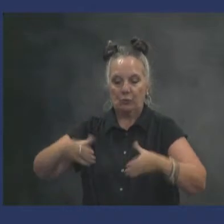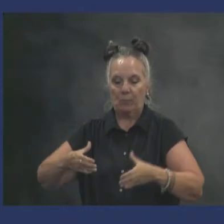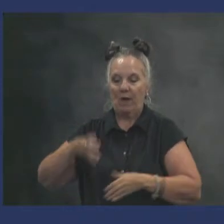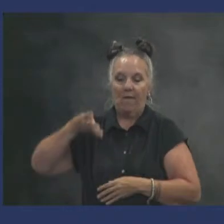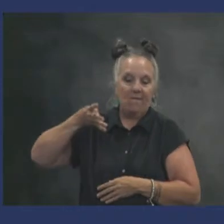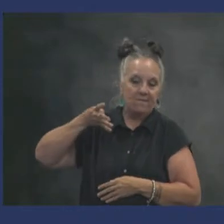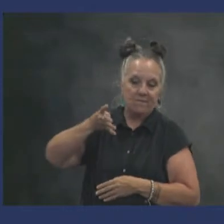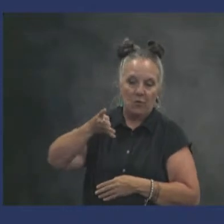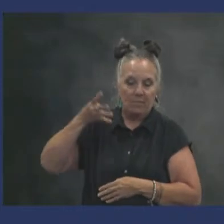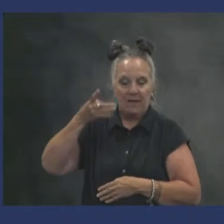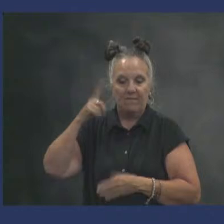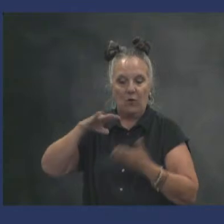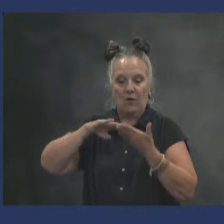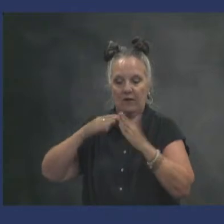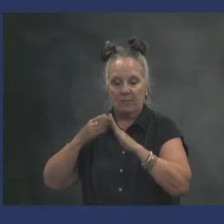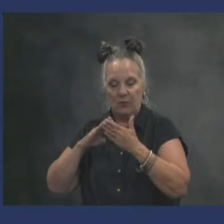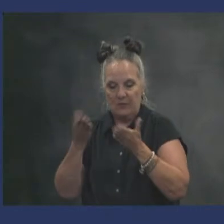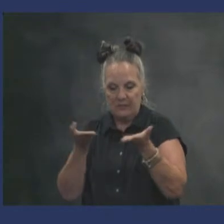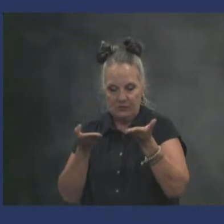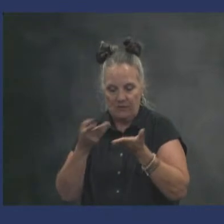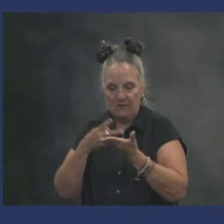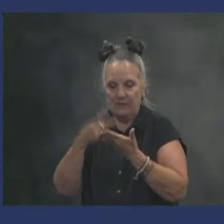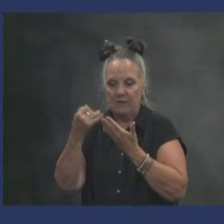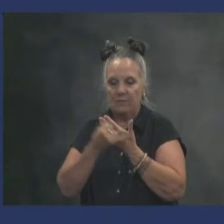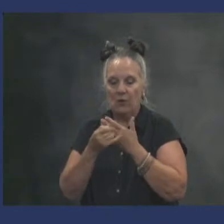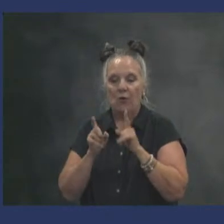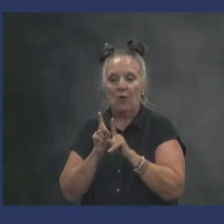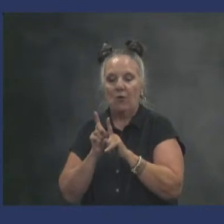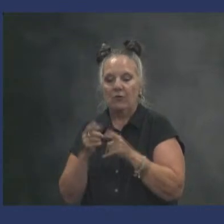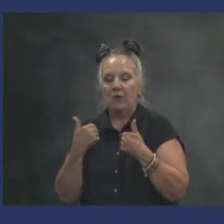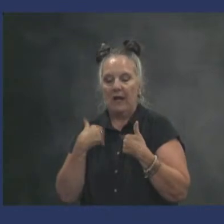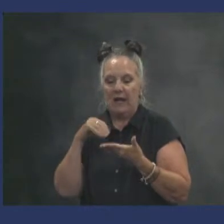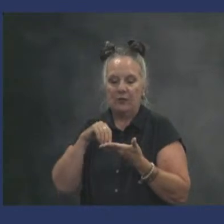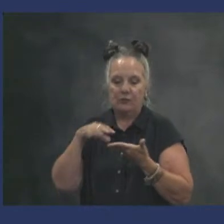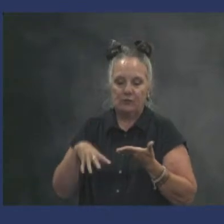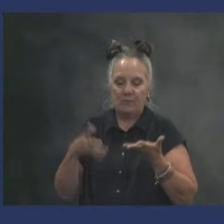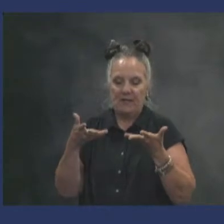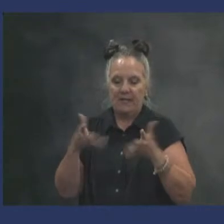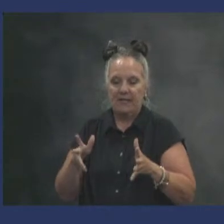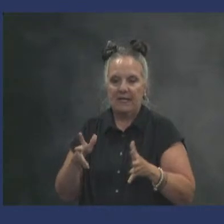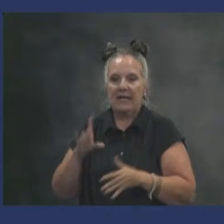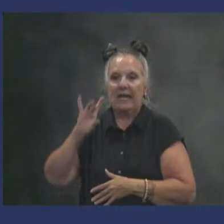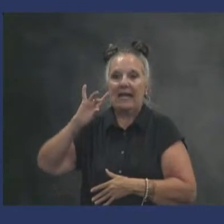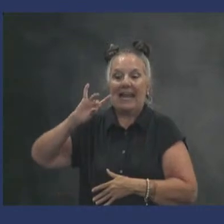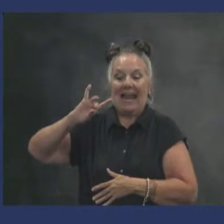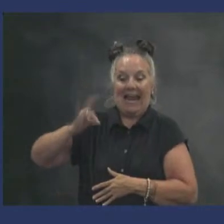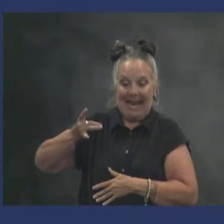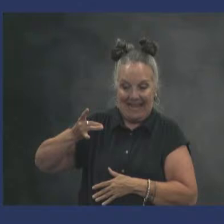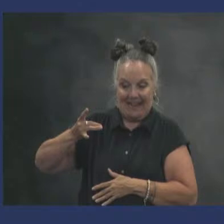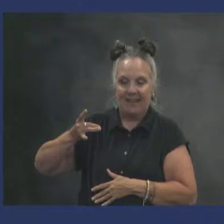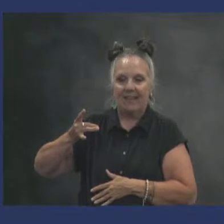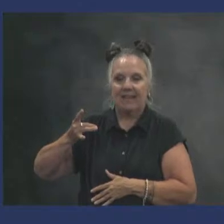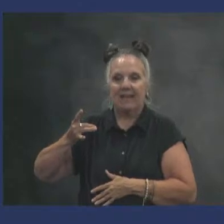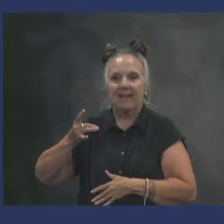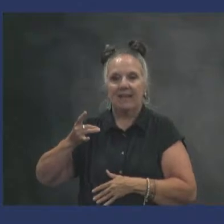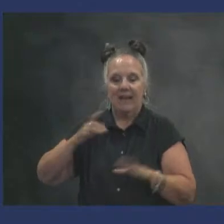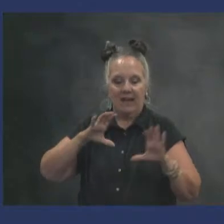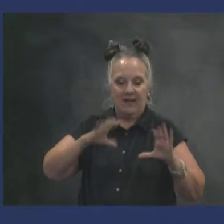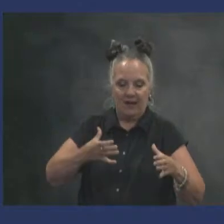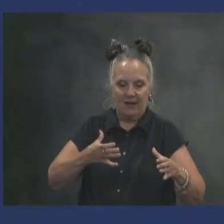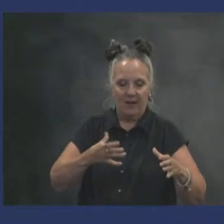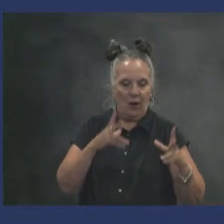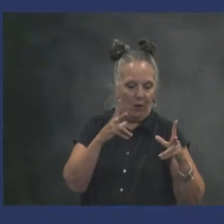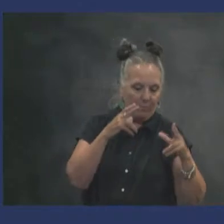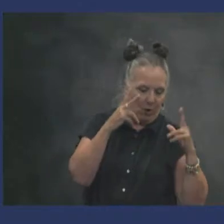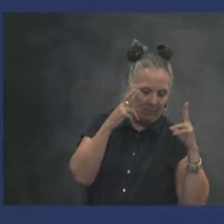for their community service project. We also had students finishing in eighth place in the categories of